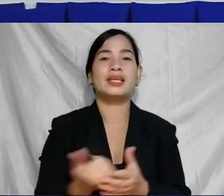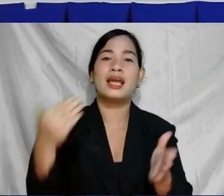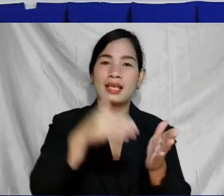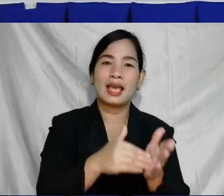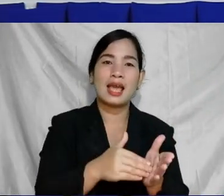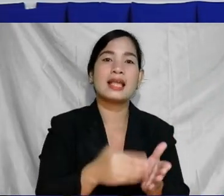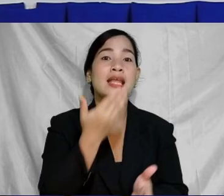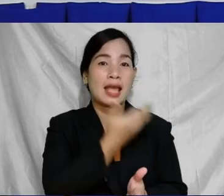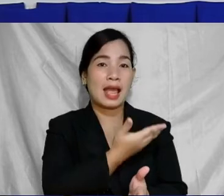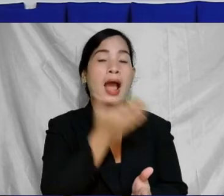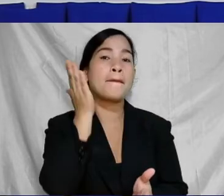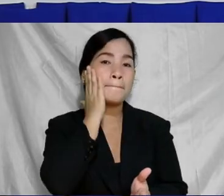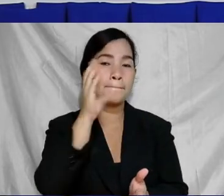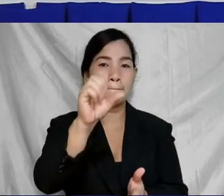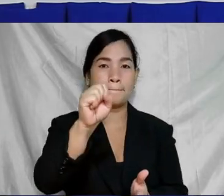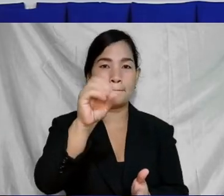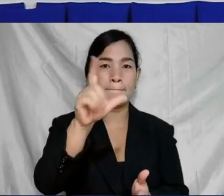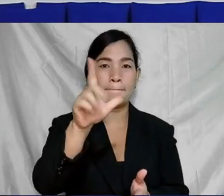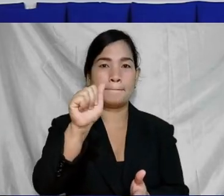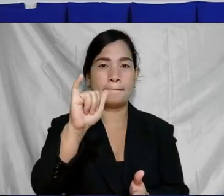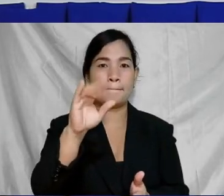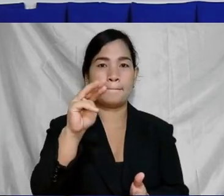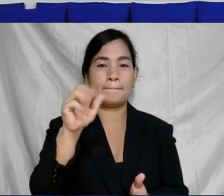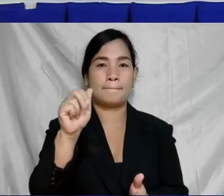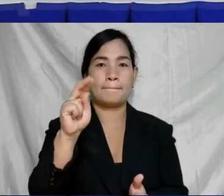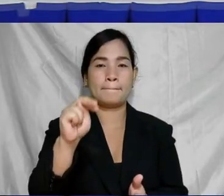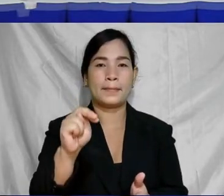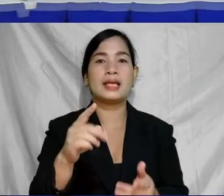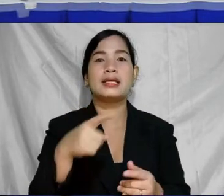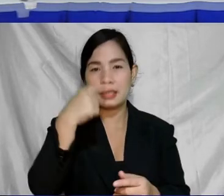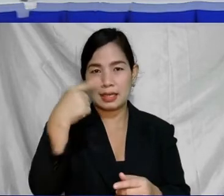Arlimo Sulaiman, saying keep safe, God bless.